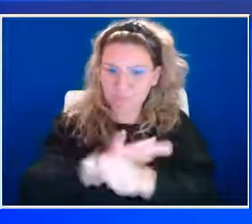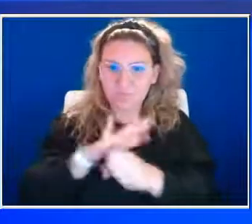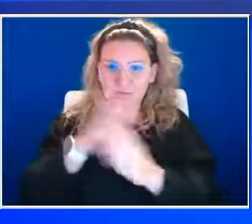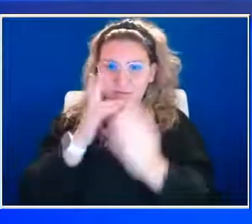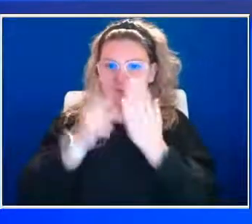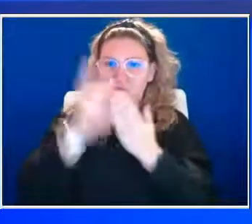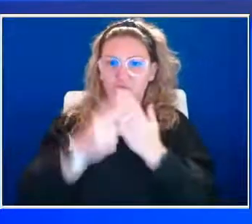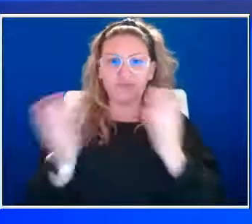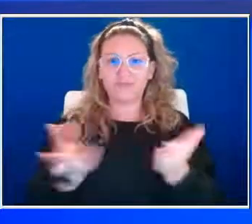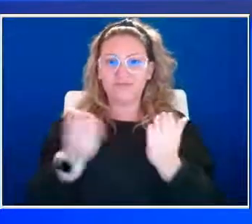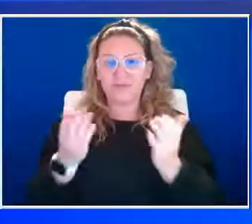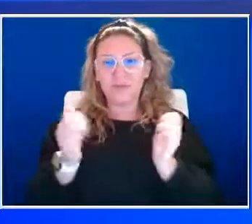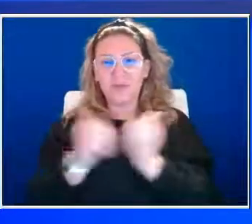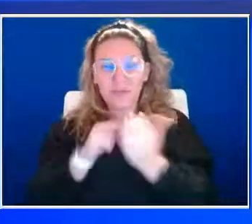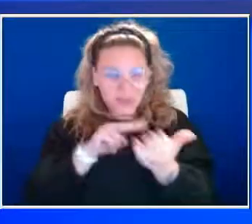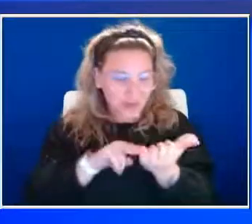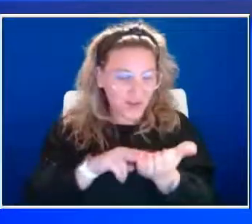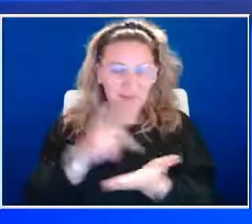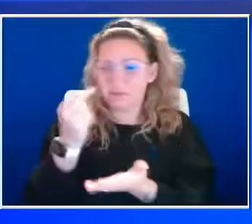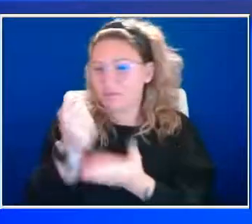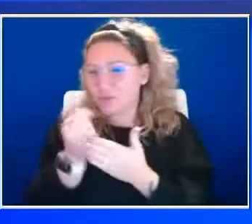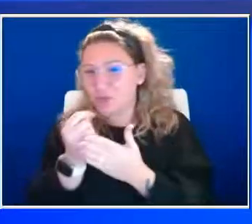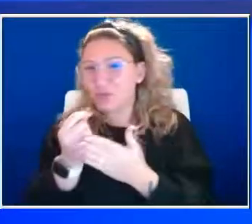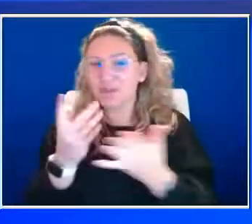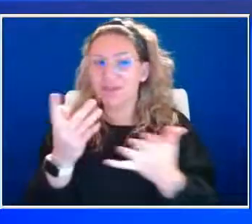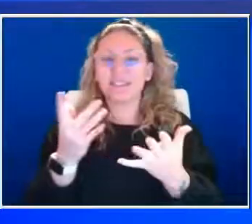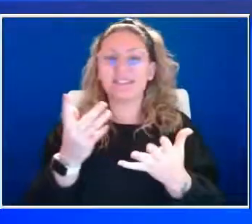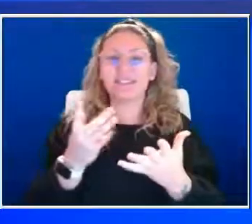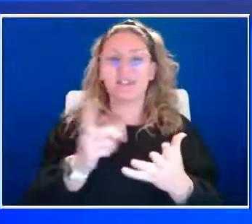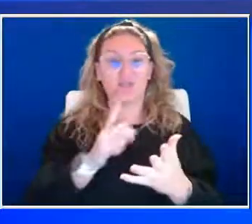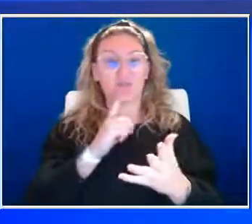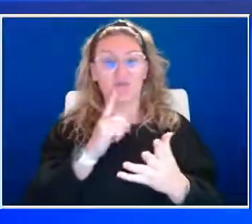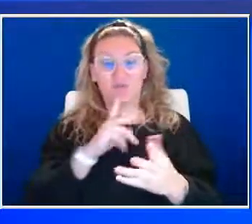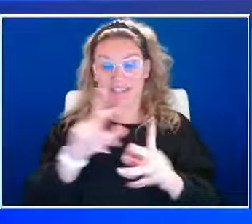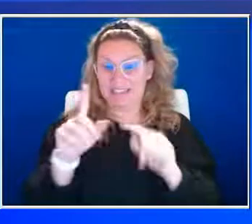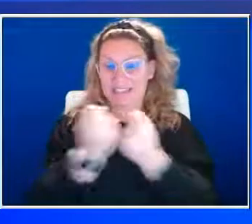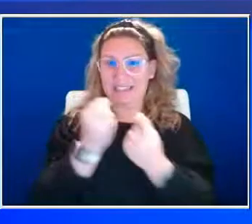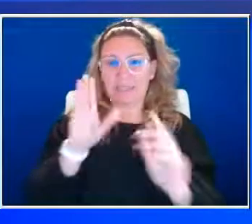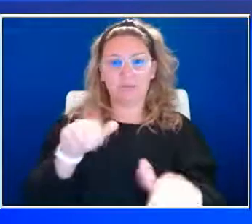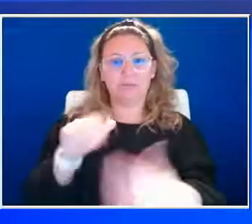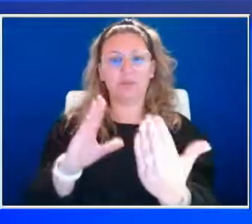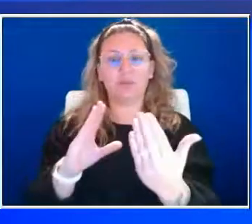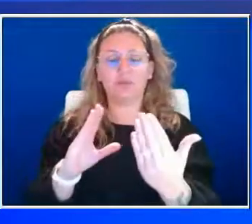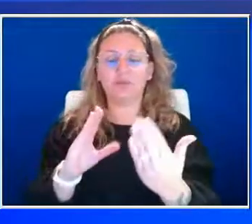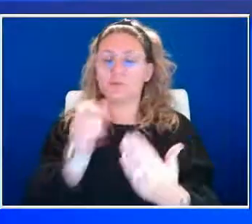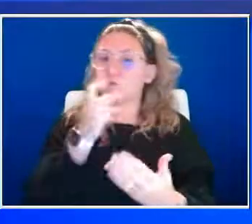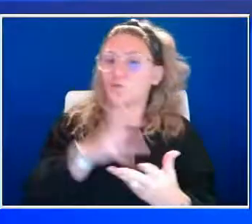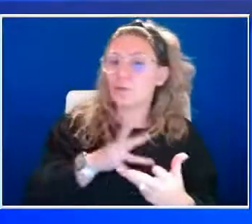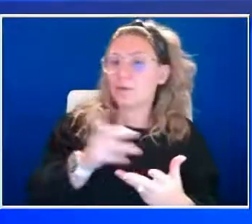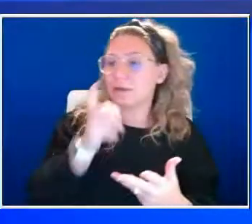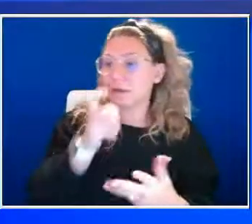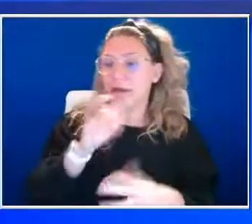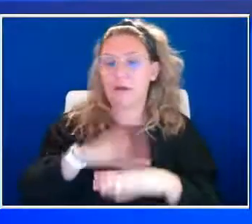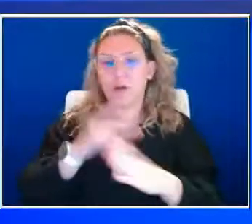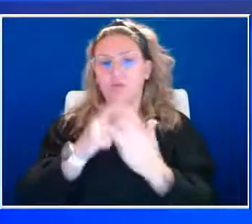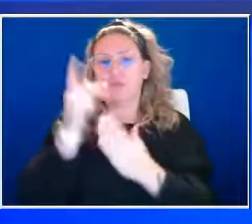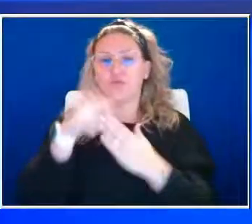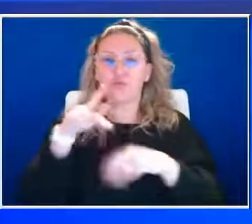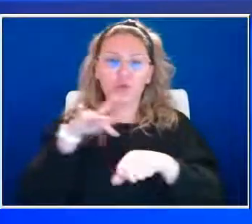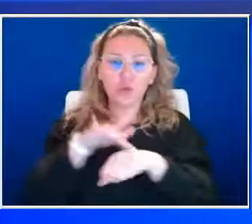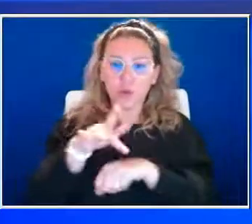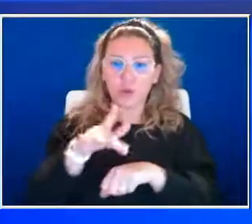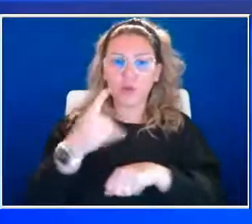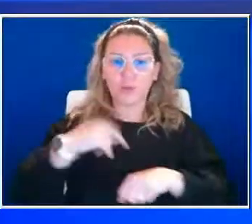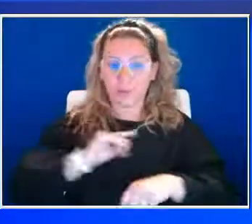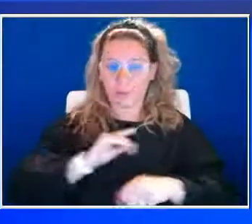lymphedema nurses, lymphedema therapists, and so it really is a team approach. And in women who don't get on our program early, we do